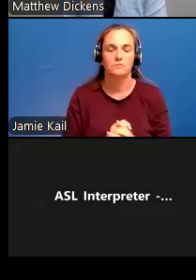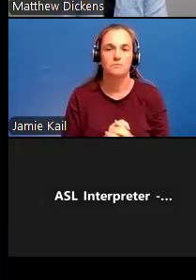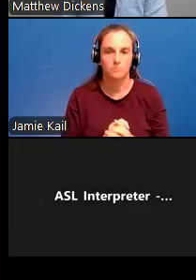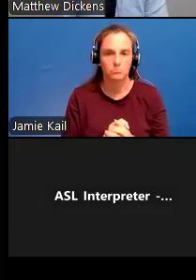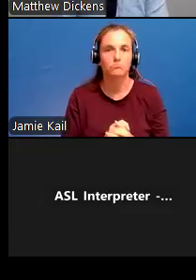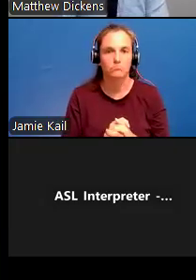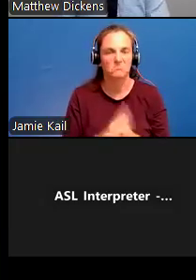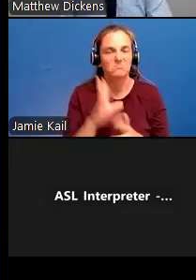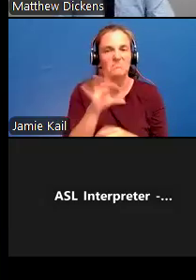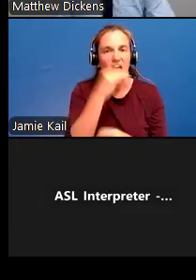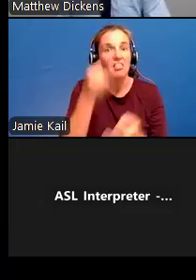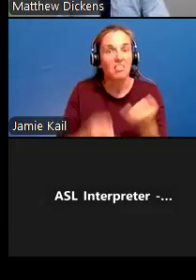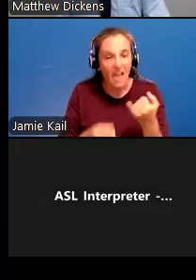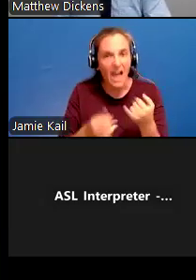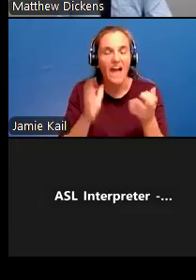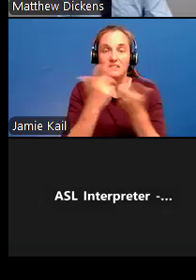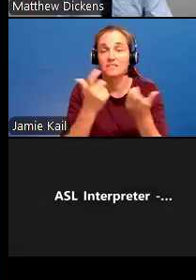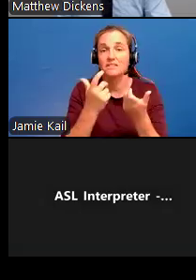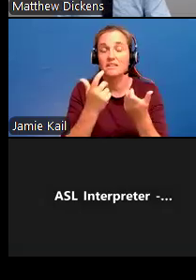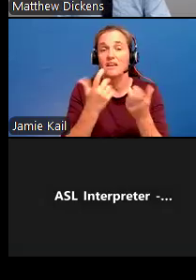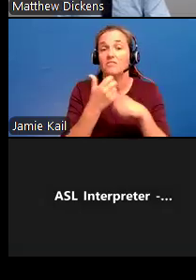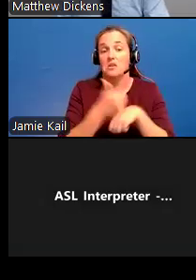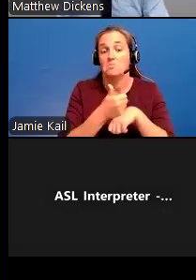And lastly, the allegation must